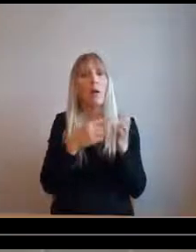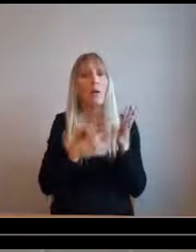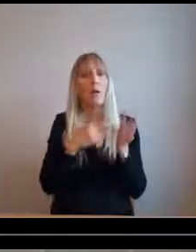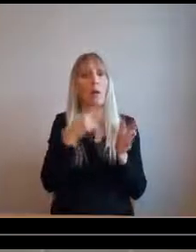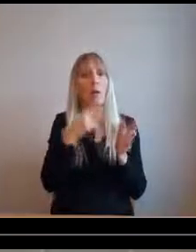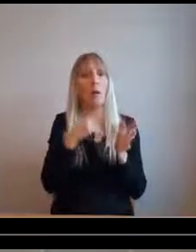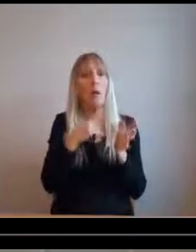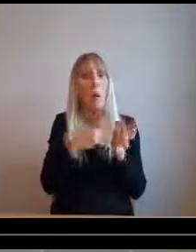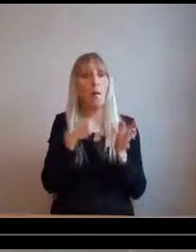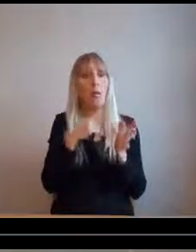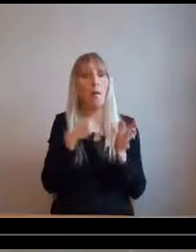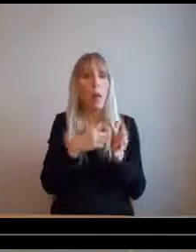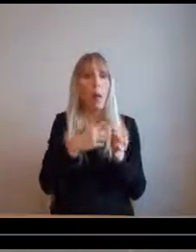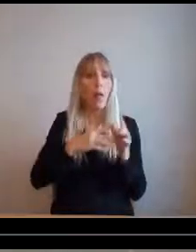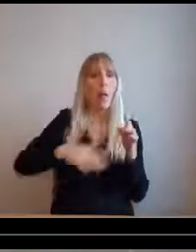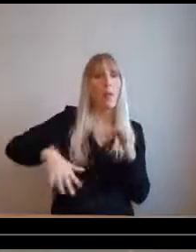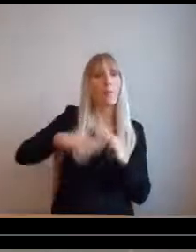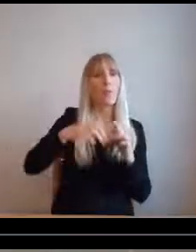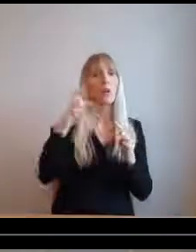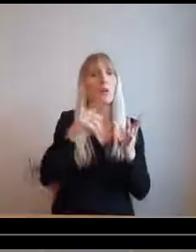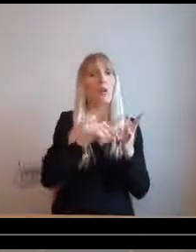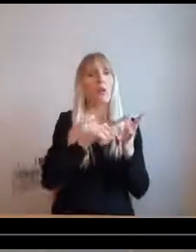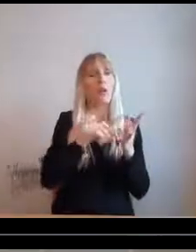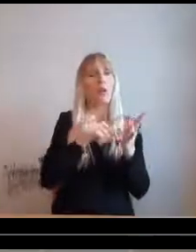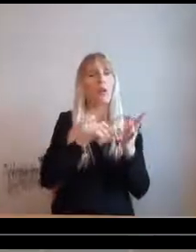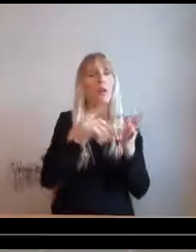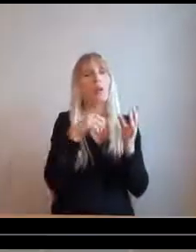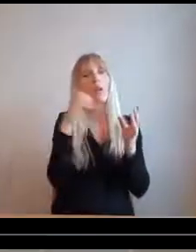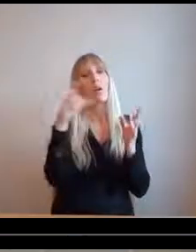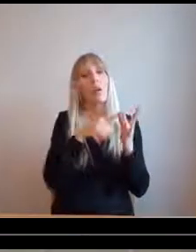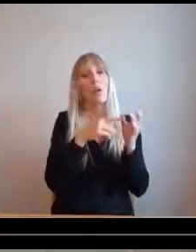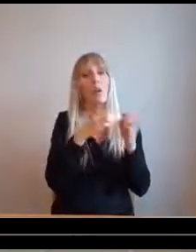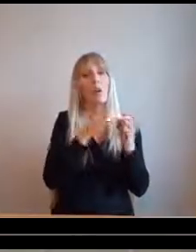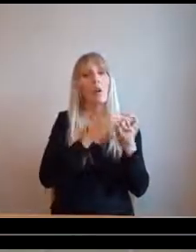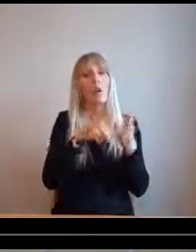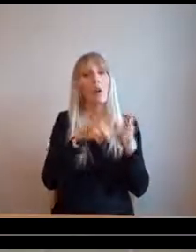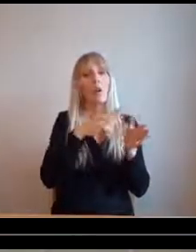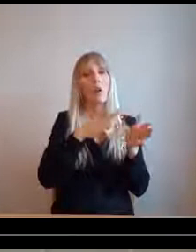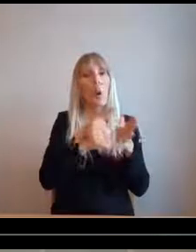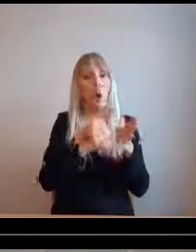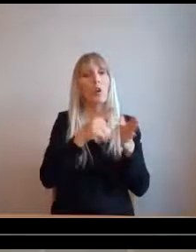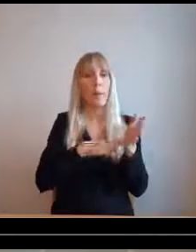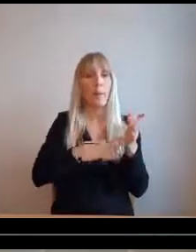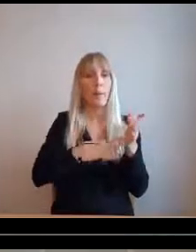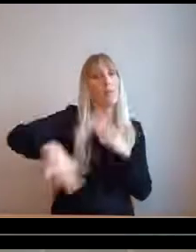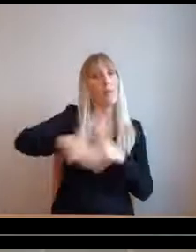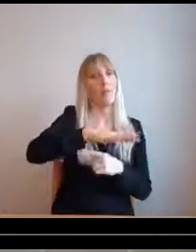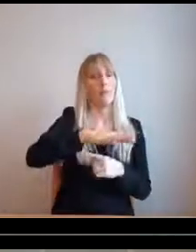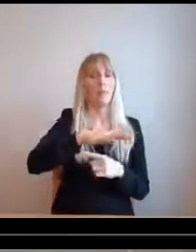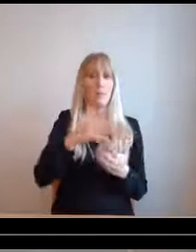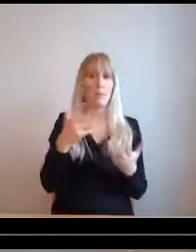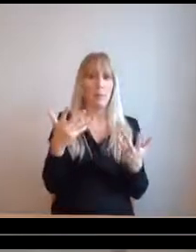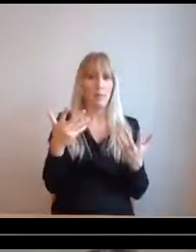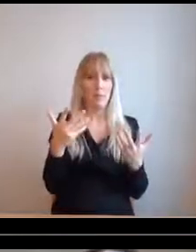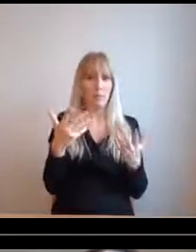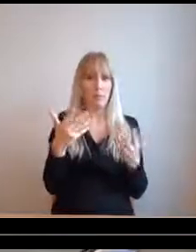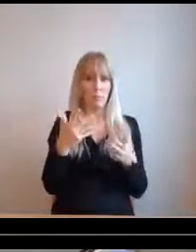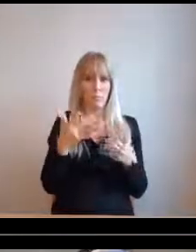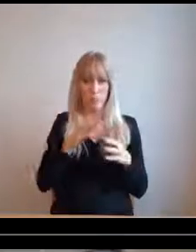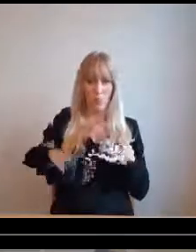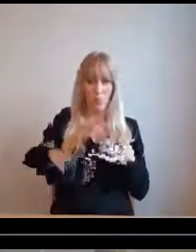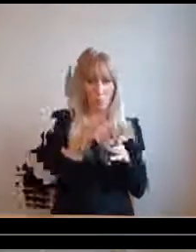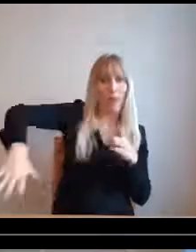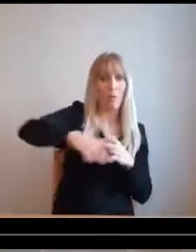these changes affect the Cobham parish and the Cobham parish and the boundaries of which stretch all the way